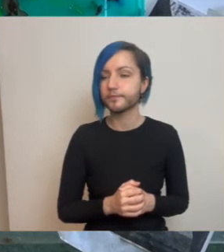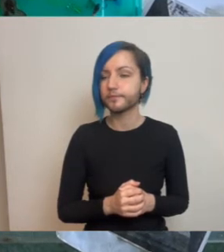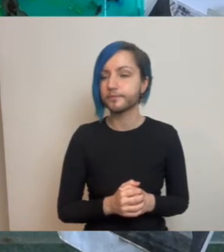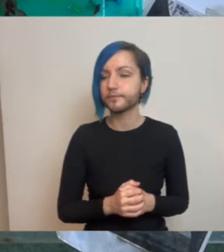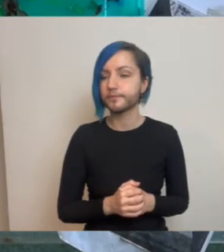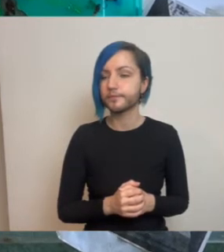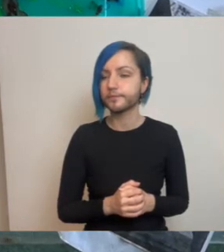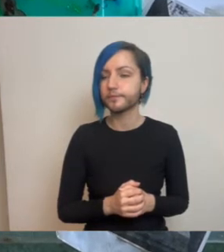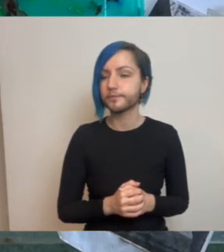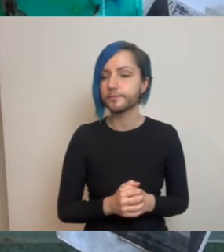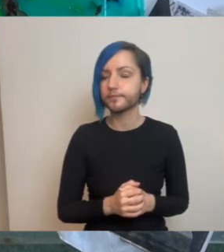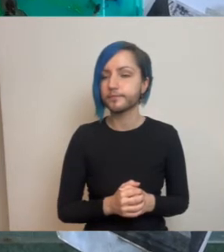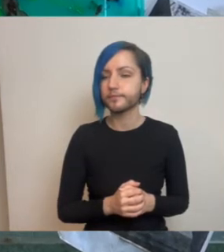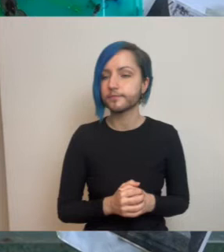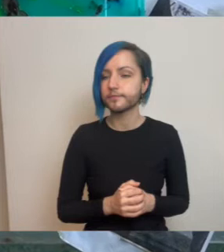You can get